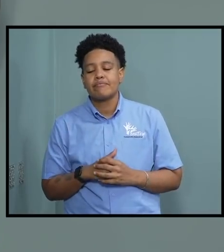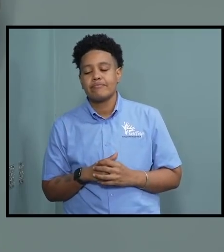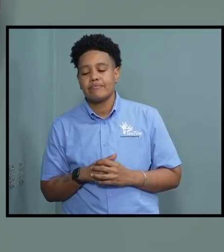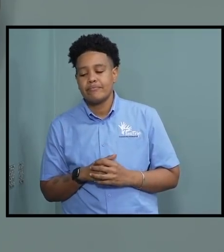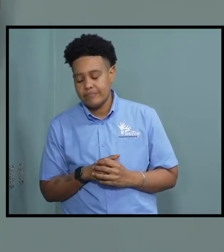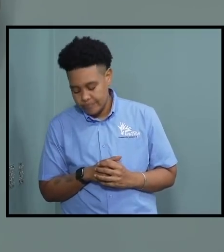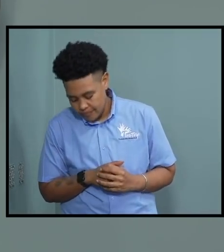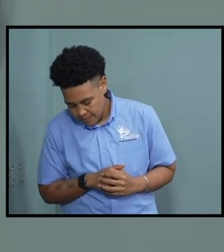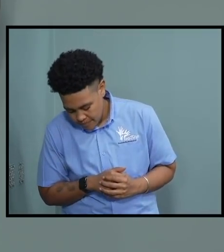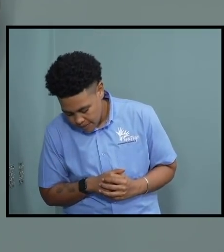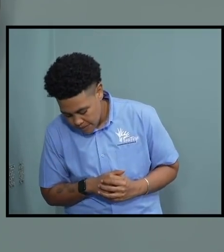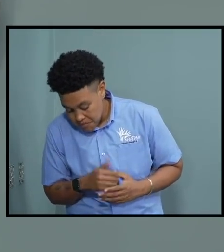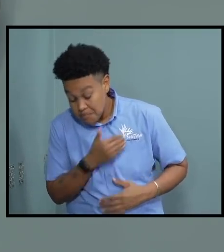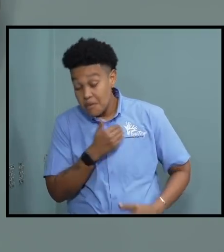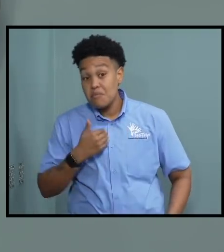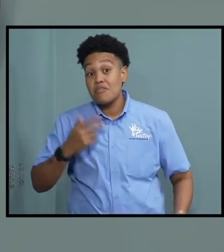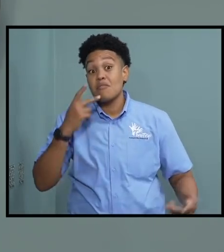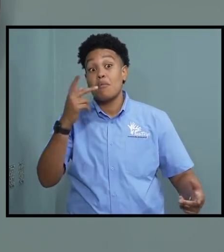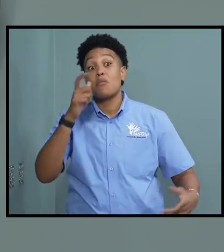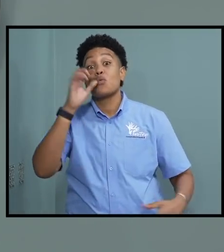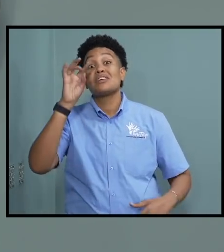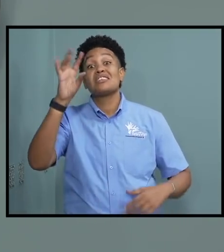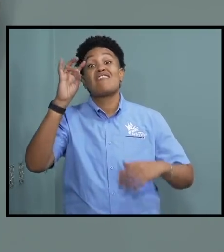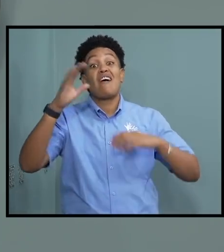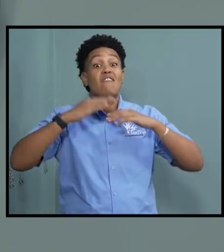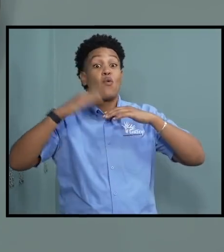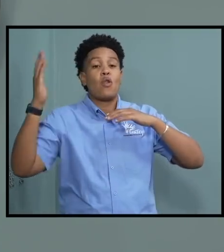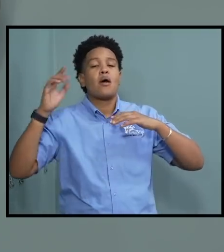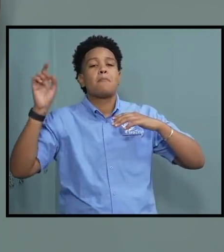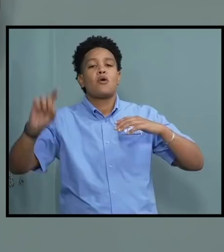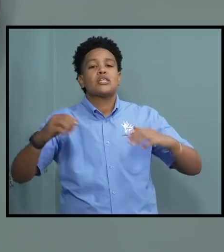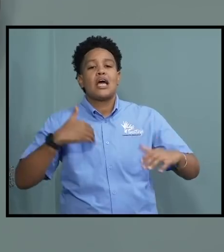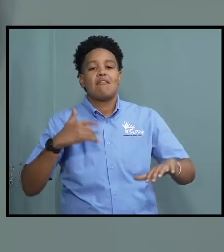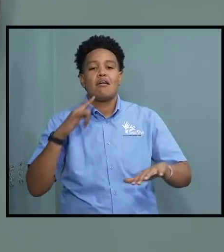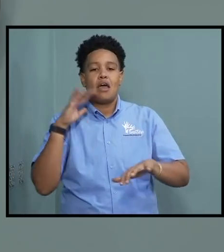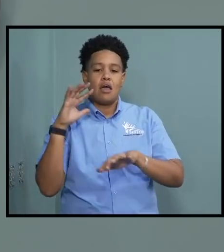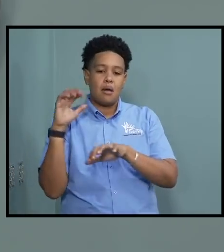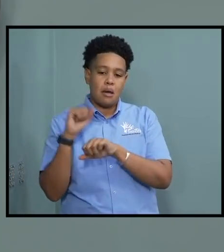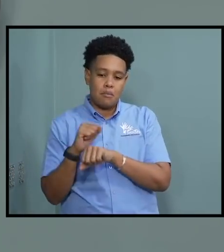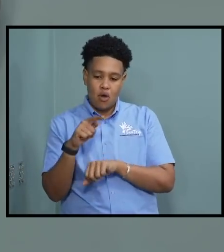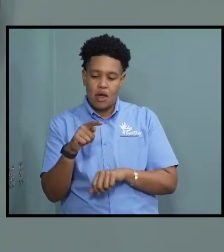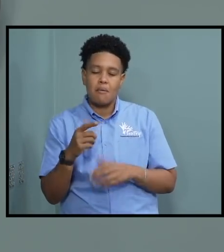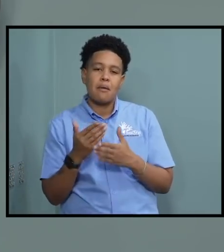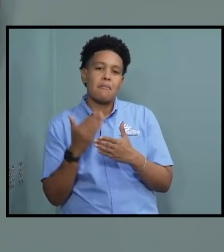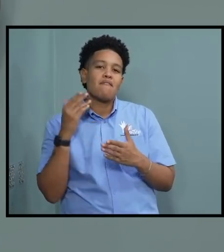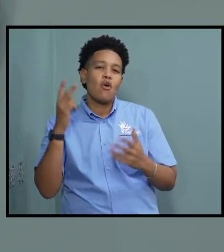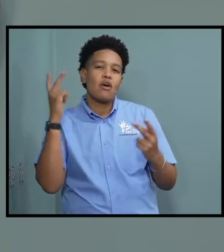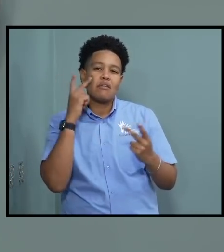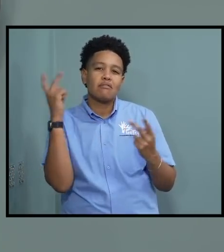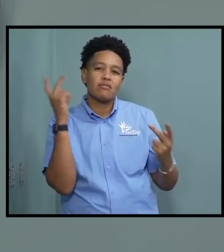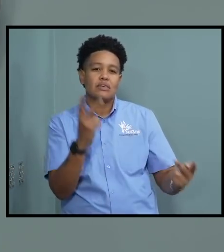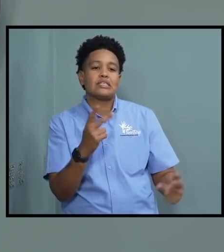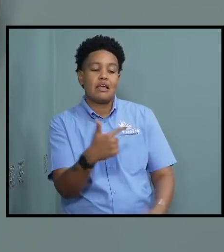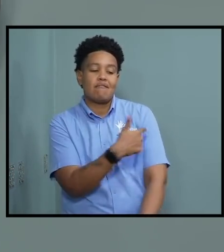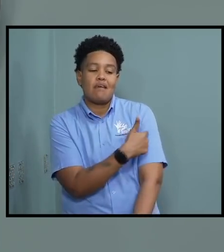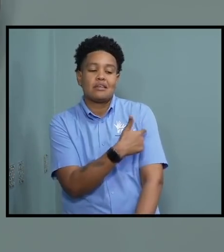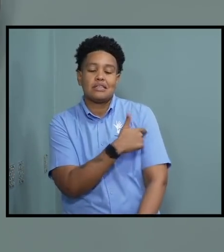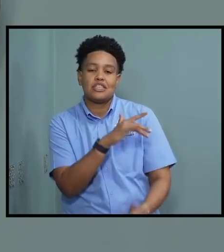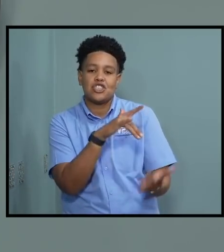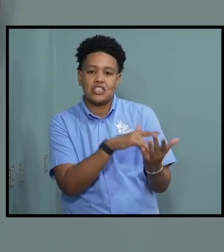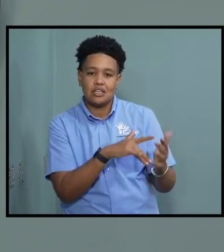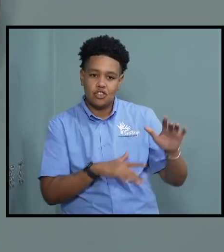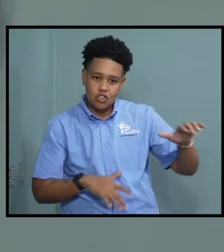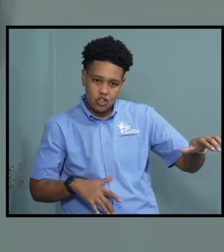Once you make contact. Members of the public who are 75 years and older must have an appointment before visiting a vaccination